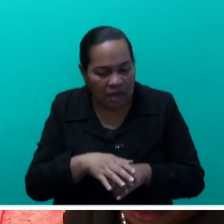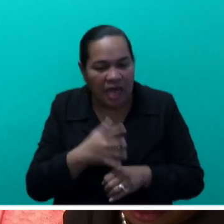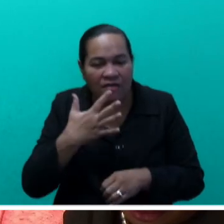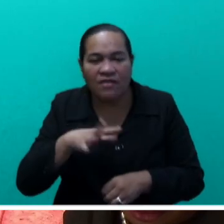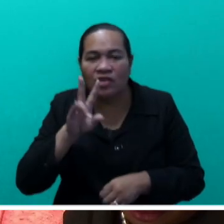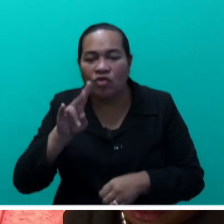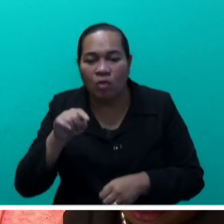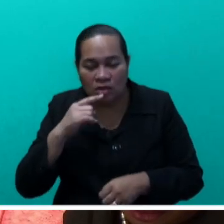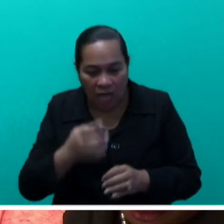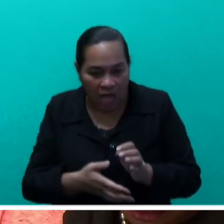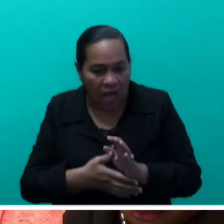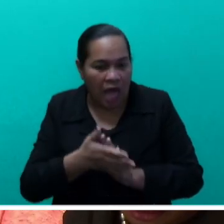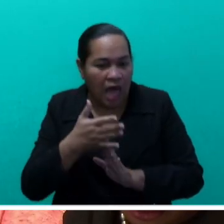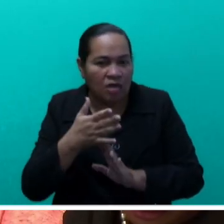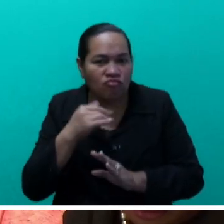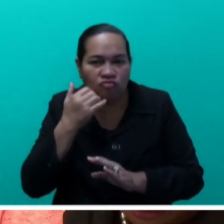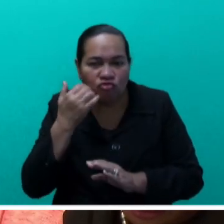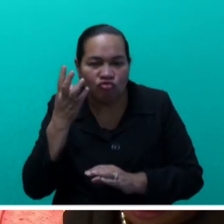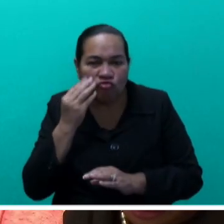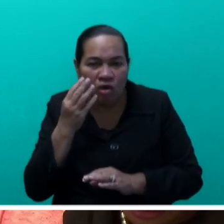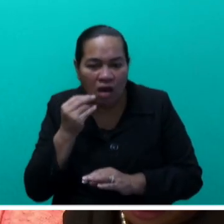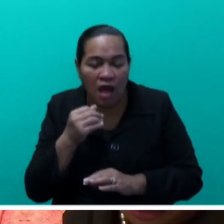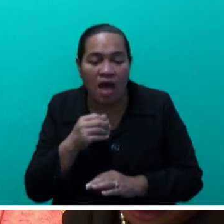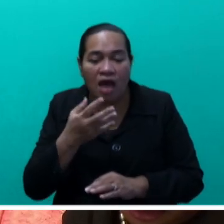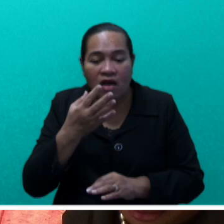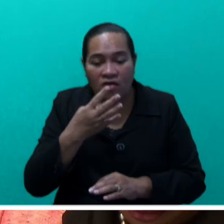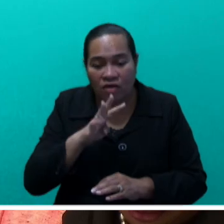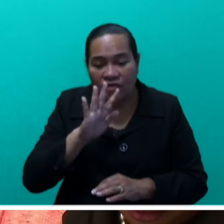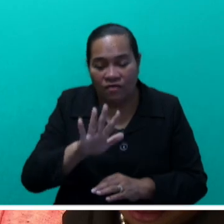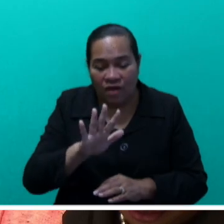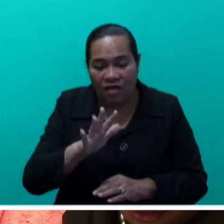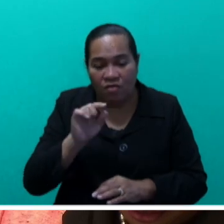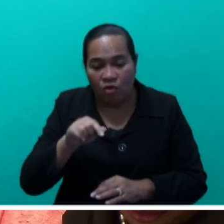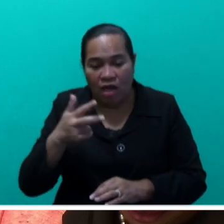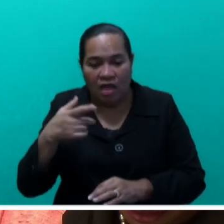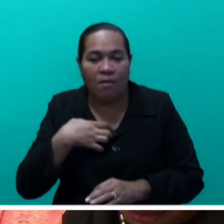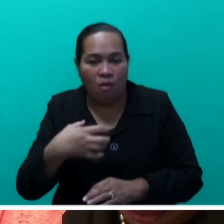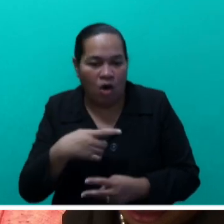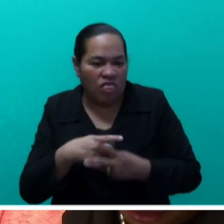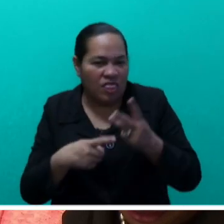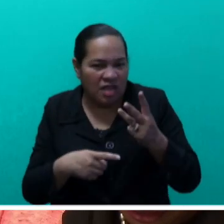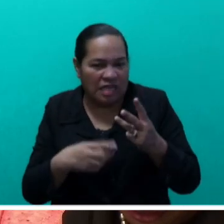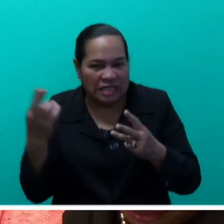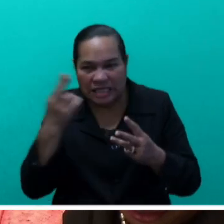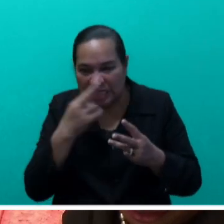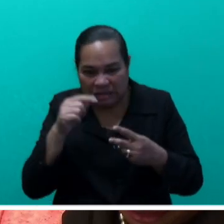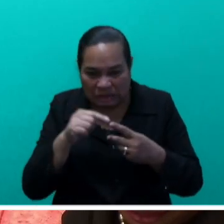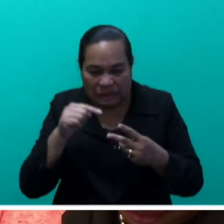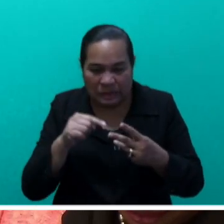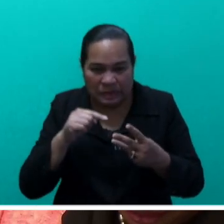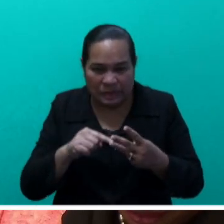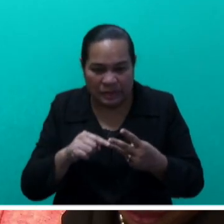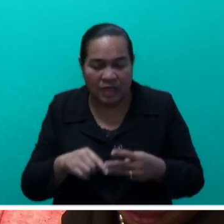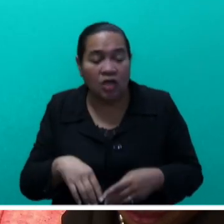had raised blood glucose, and 35.8% had a 3 or more risk factors. The STEP survey is among a number